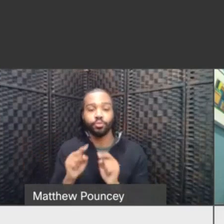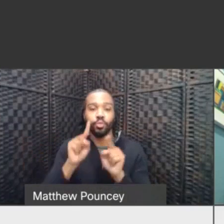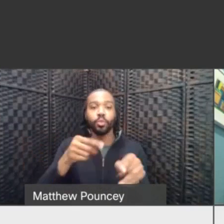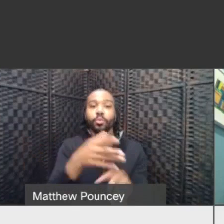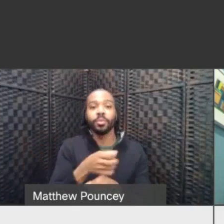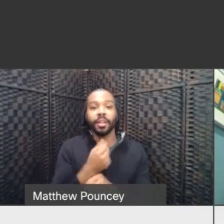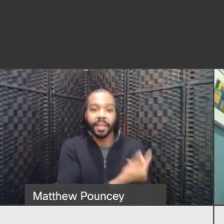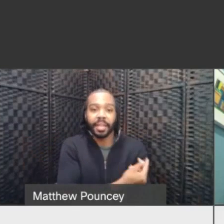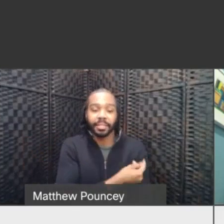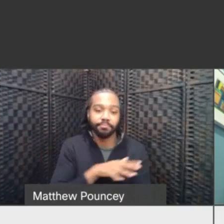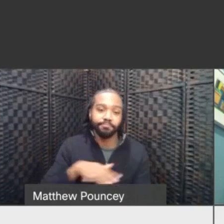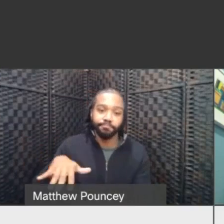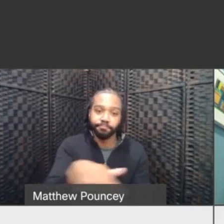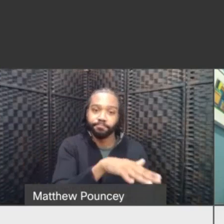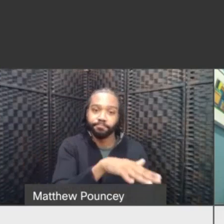in the district.